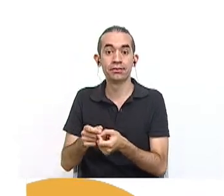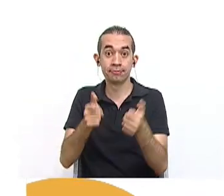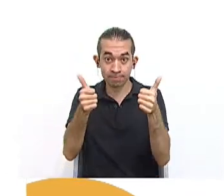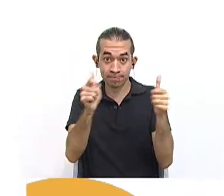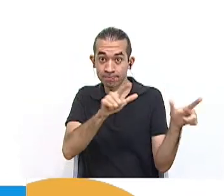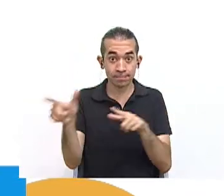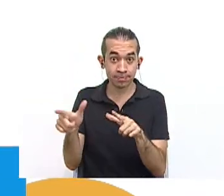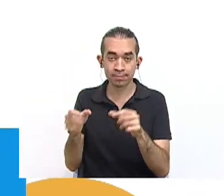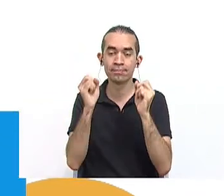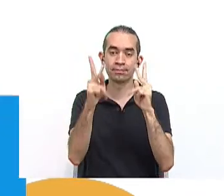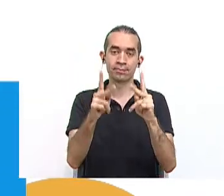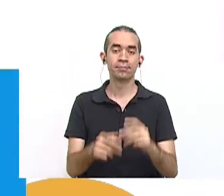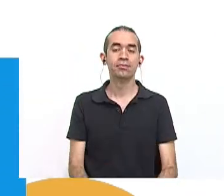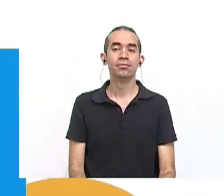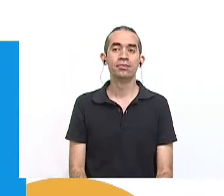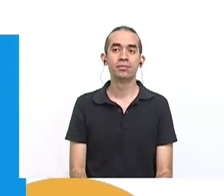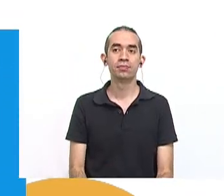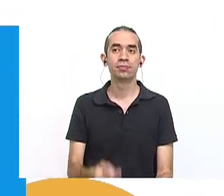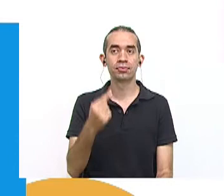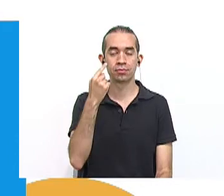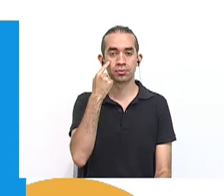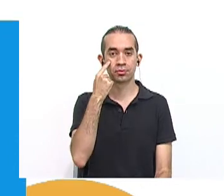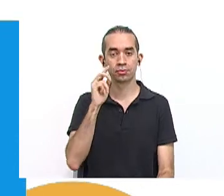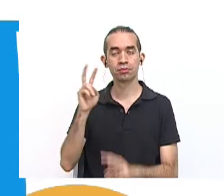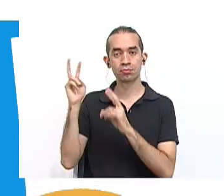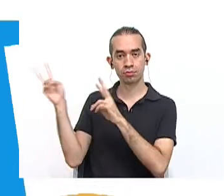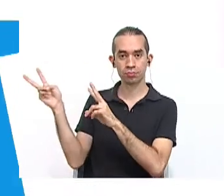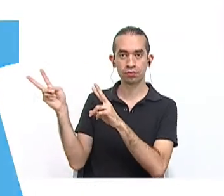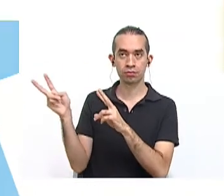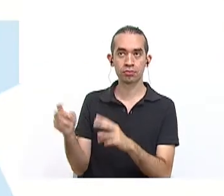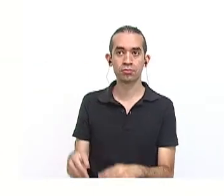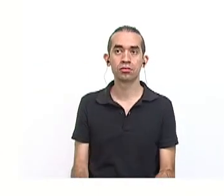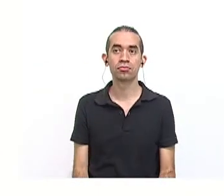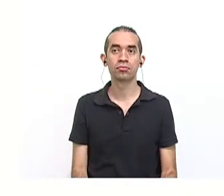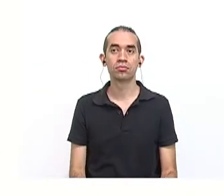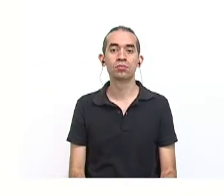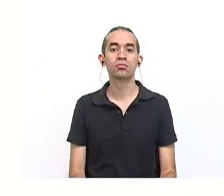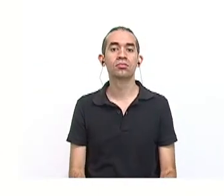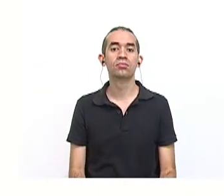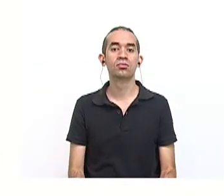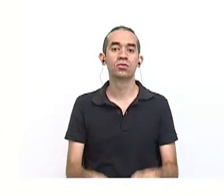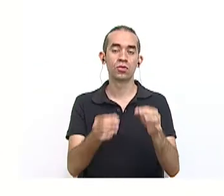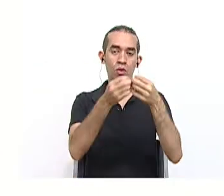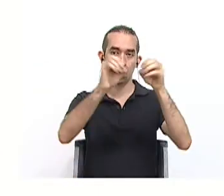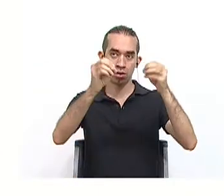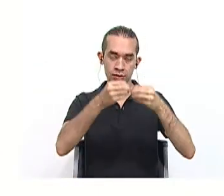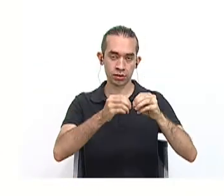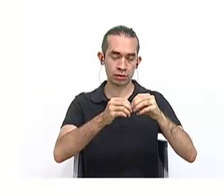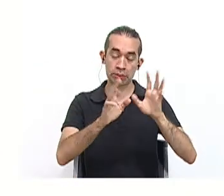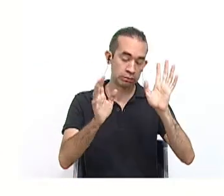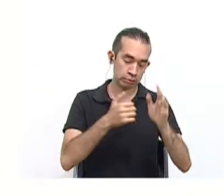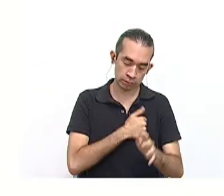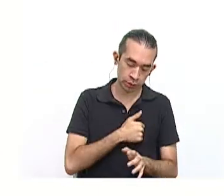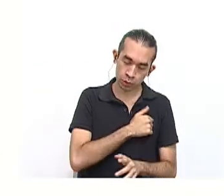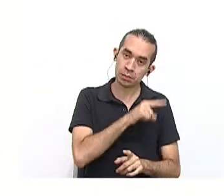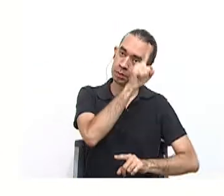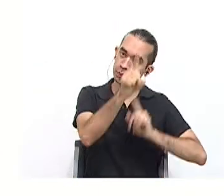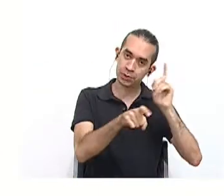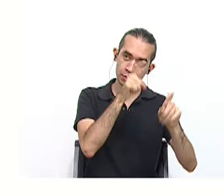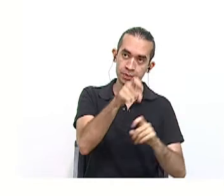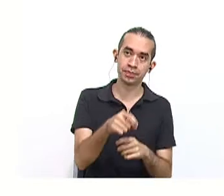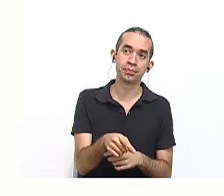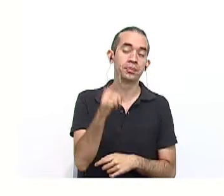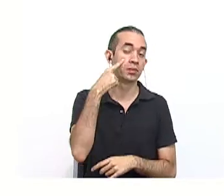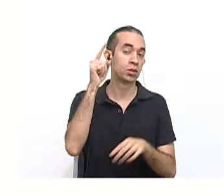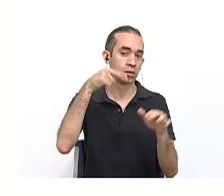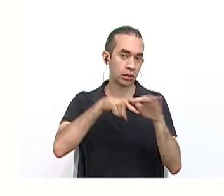ready? Okay, so here we're going to look at the different sentences that we have, or the question that I have for you. When you